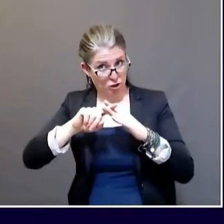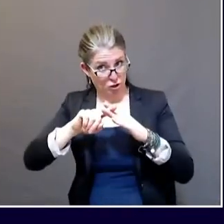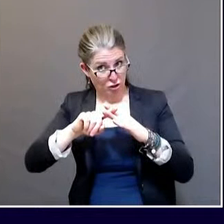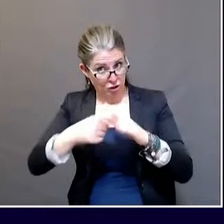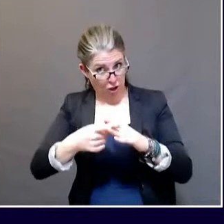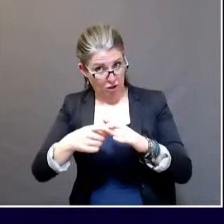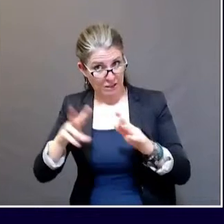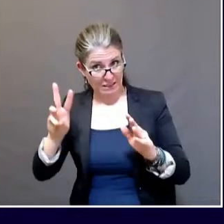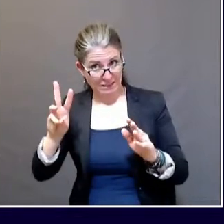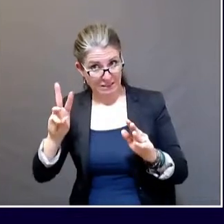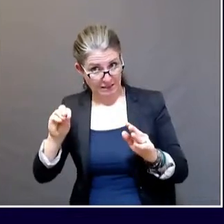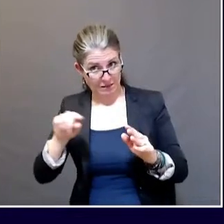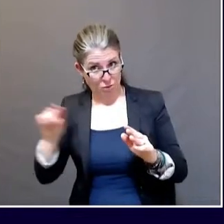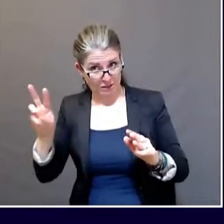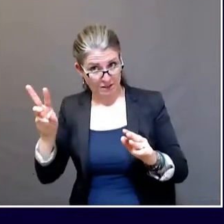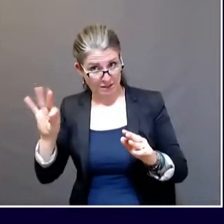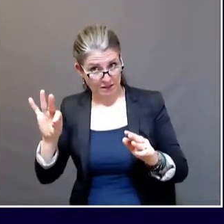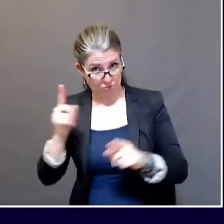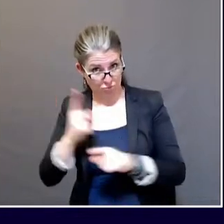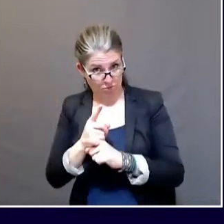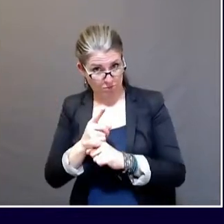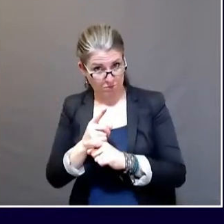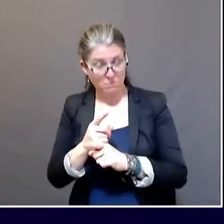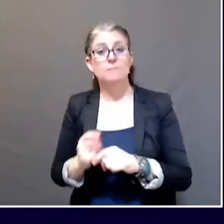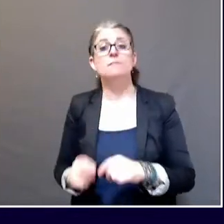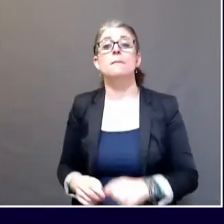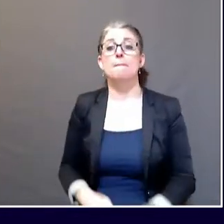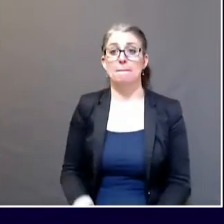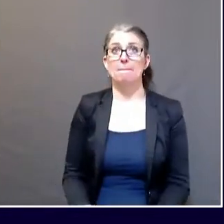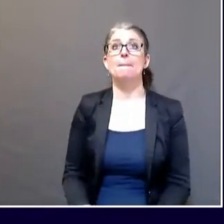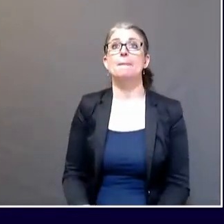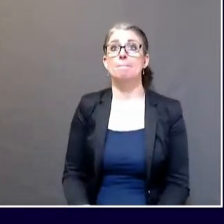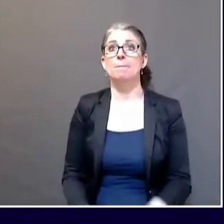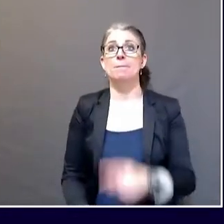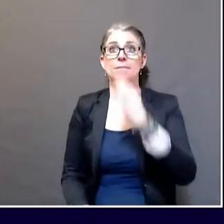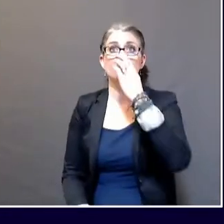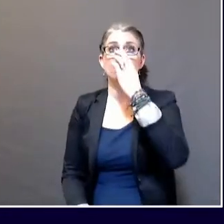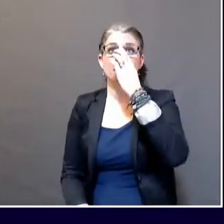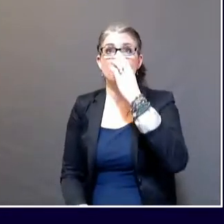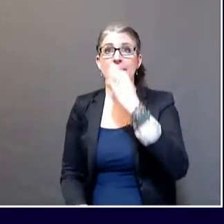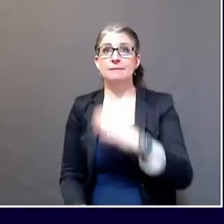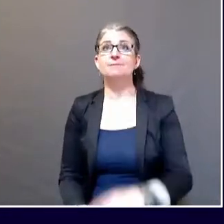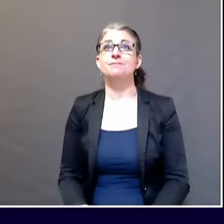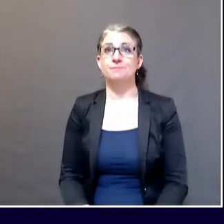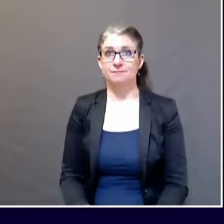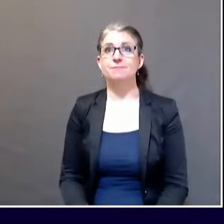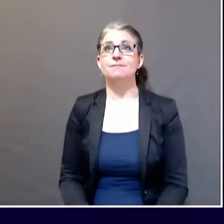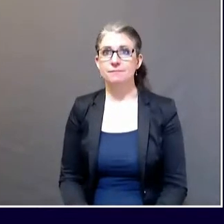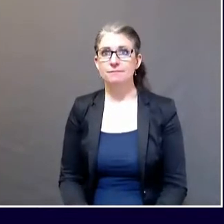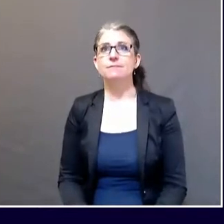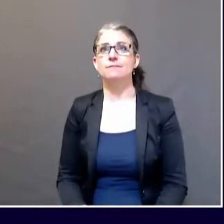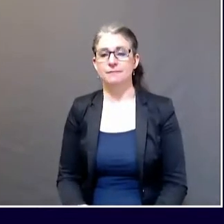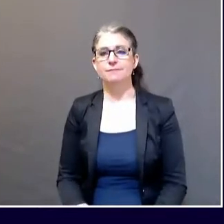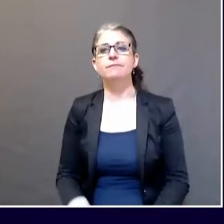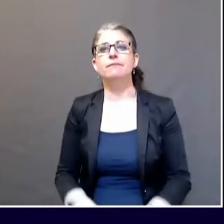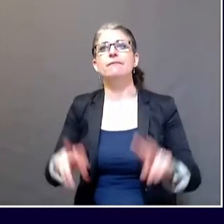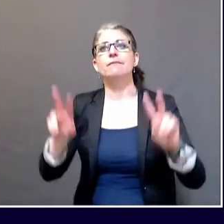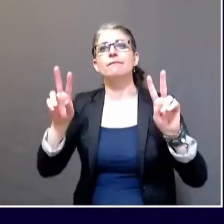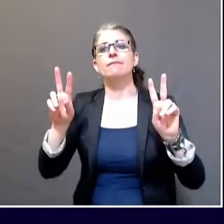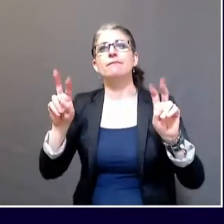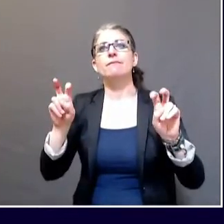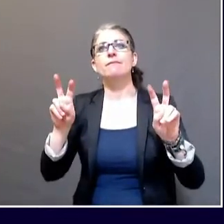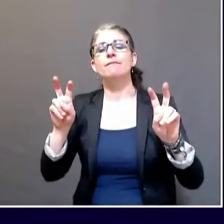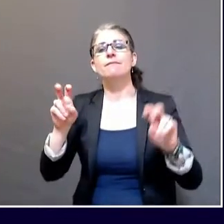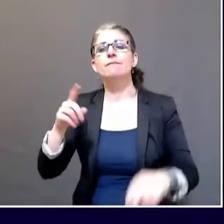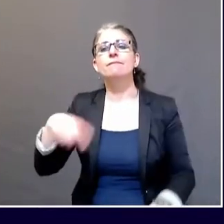definitions of who is medically frail. Going back to Governor Mills' directive is to really try to prioritize those people